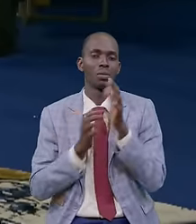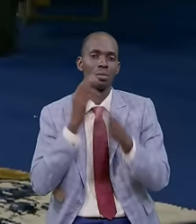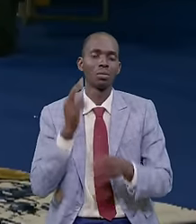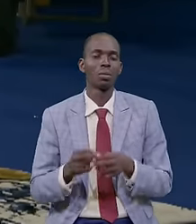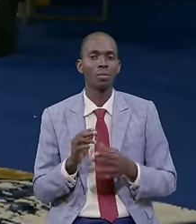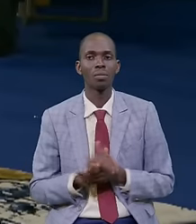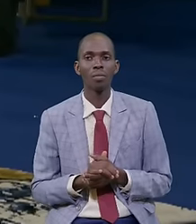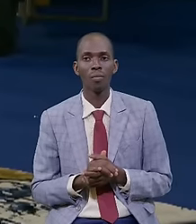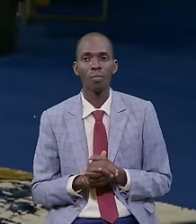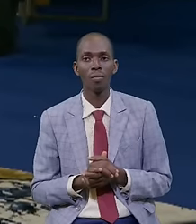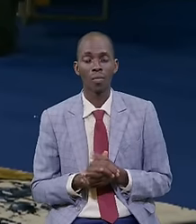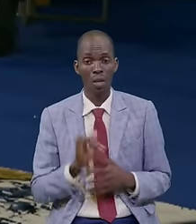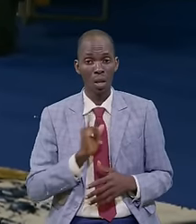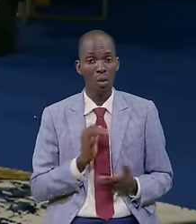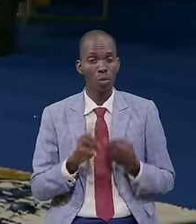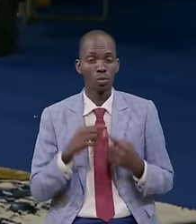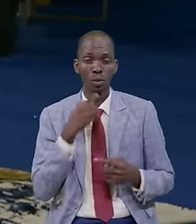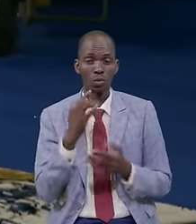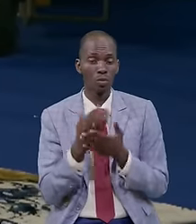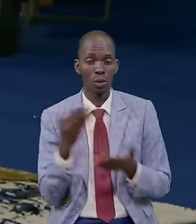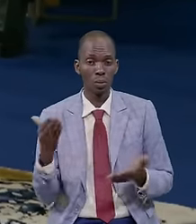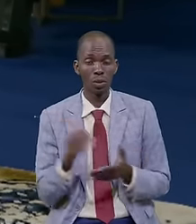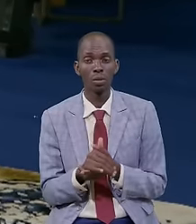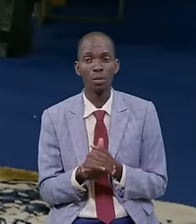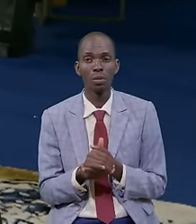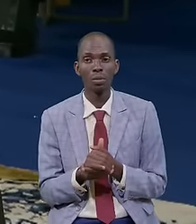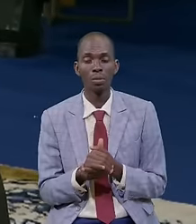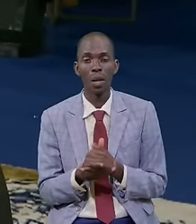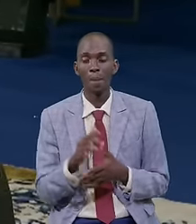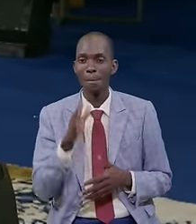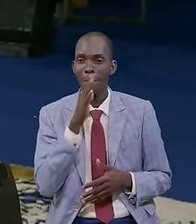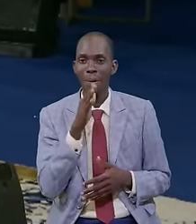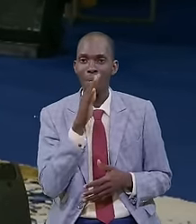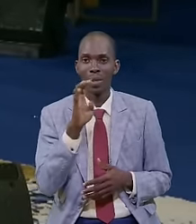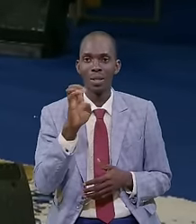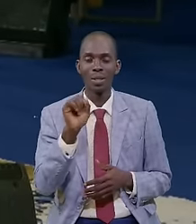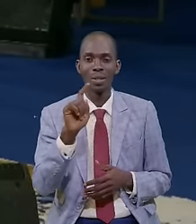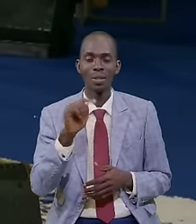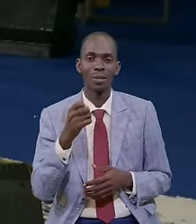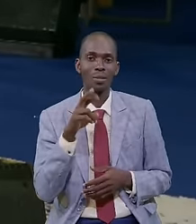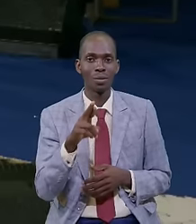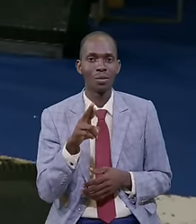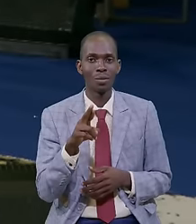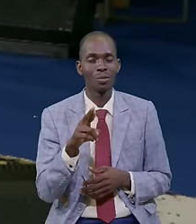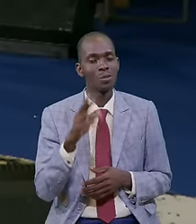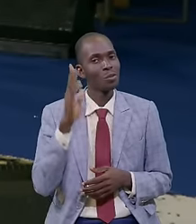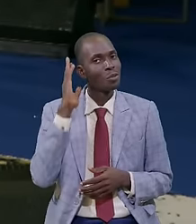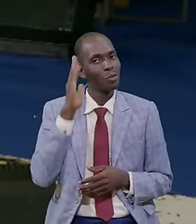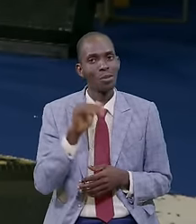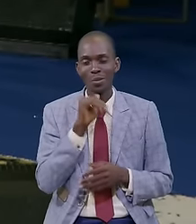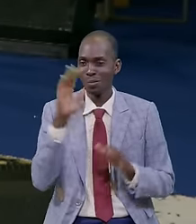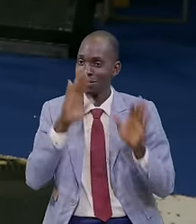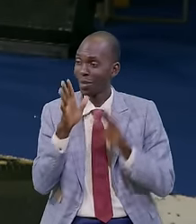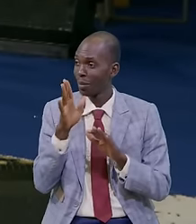I'm going to say something. Mommy Esther will not mind what I say. Mommy, will you